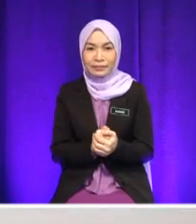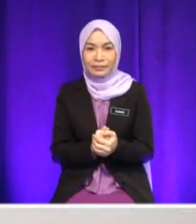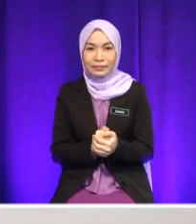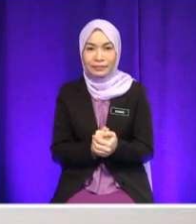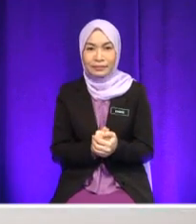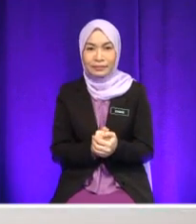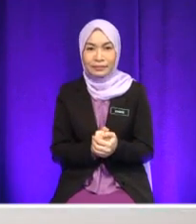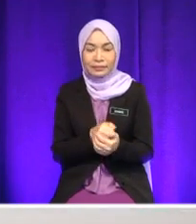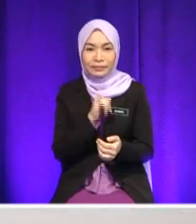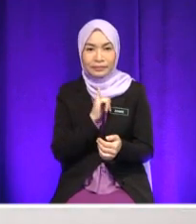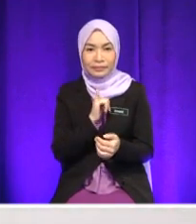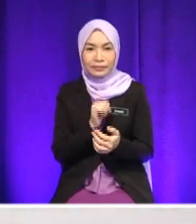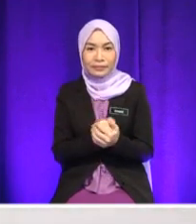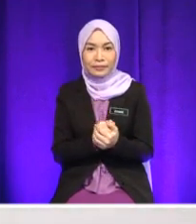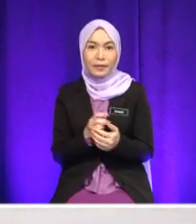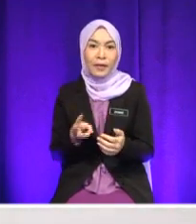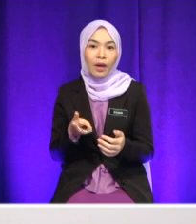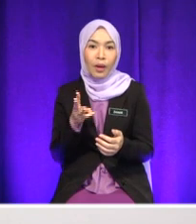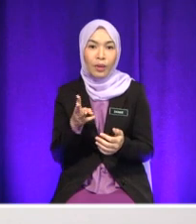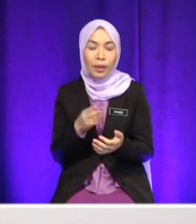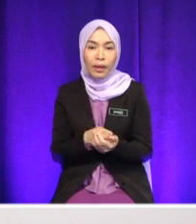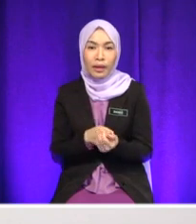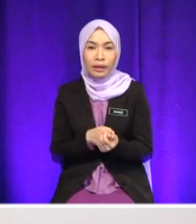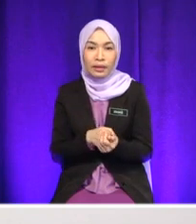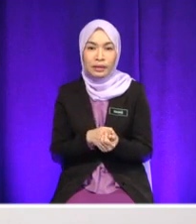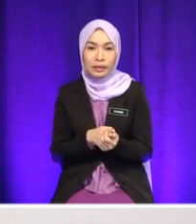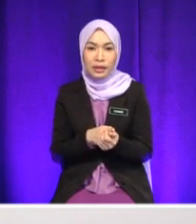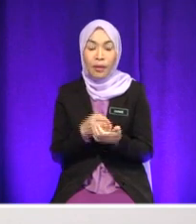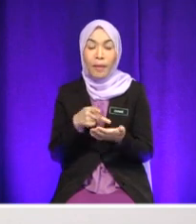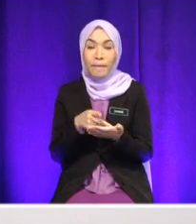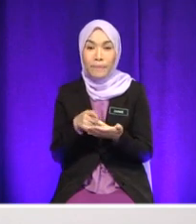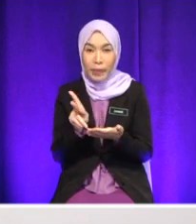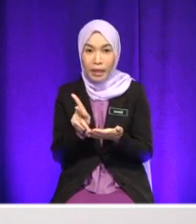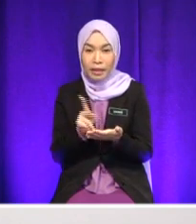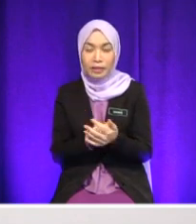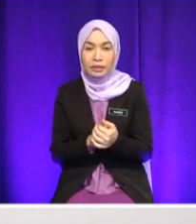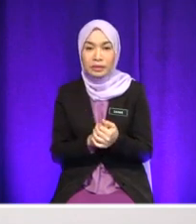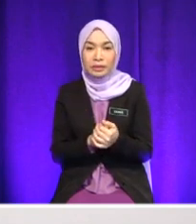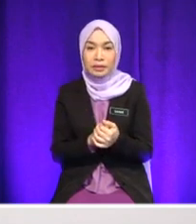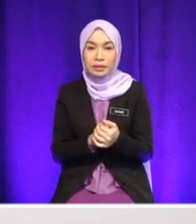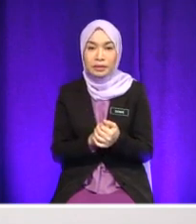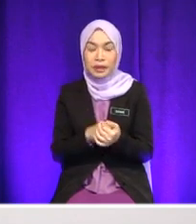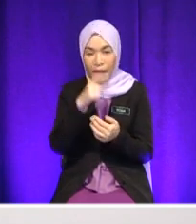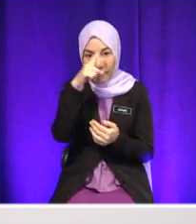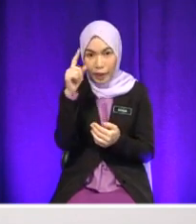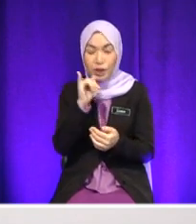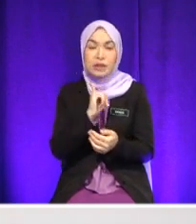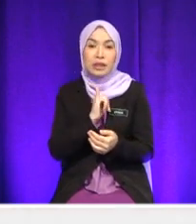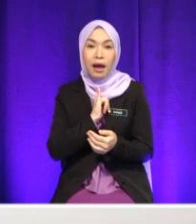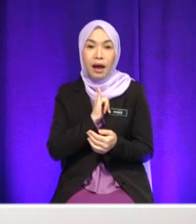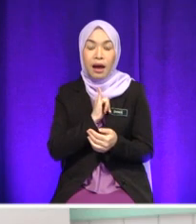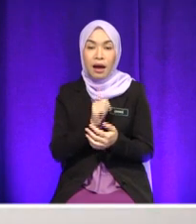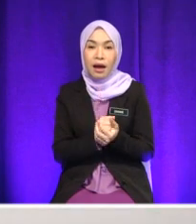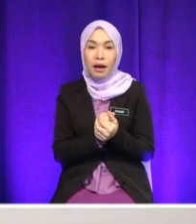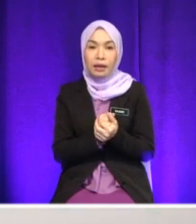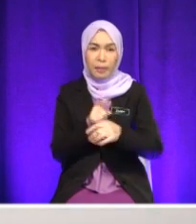networking site. This is because I spend most of my time on the social media, and I can save a lot of my time if I skip all